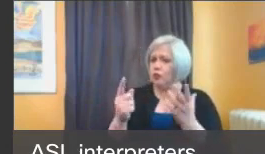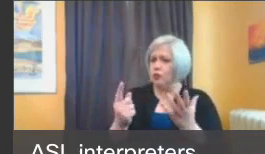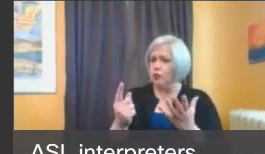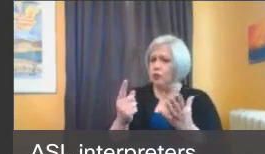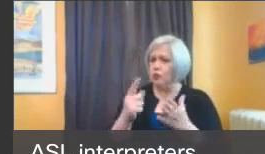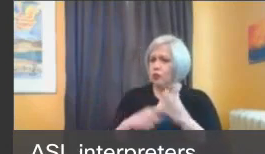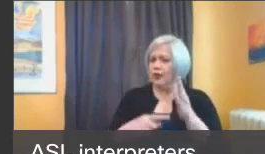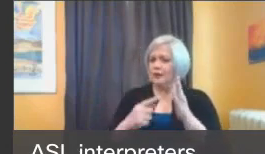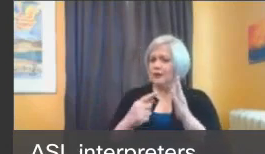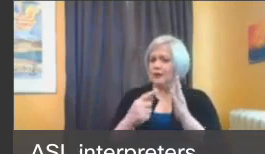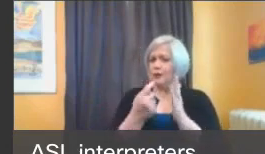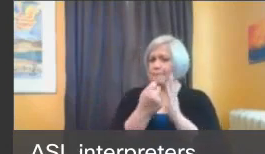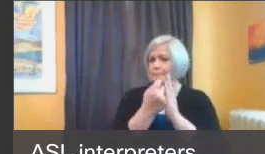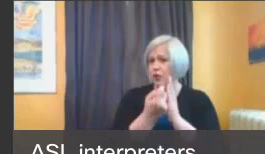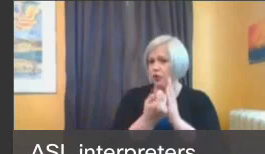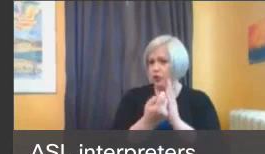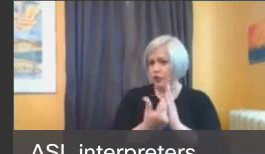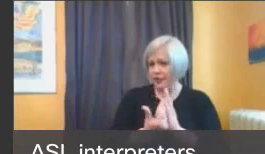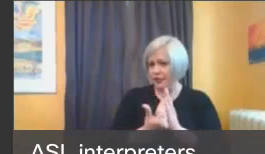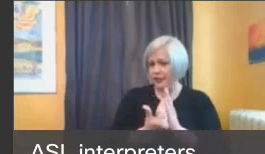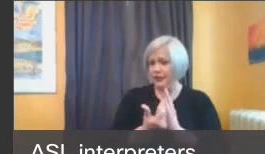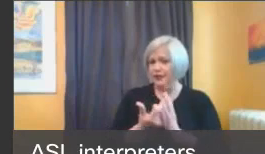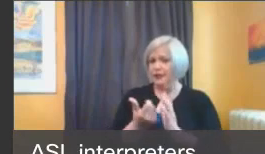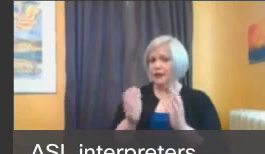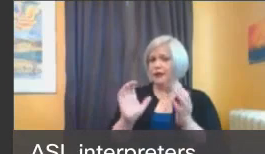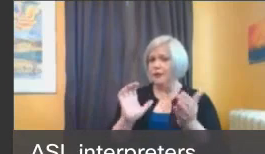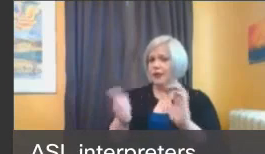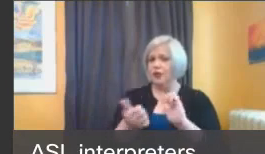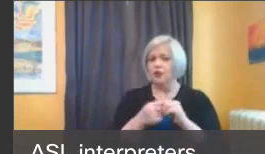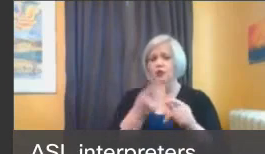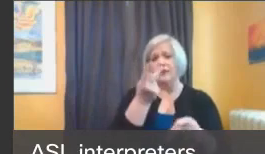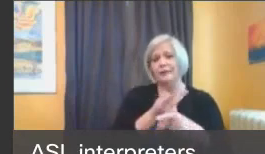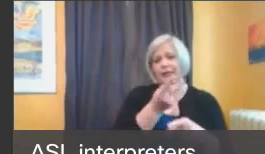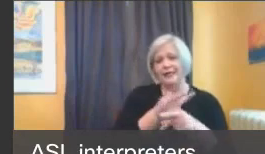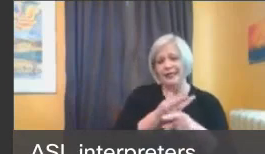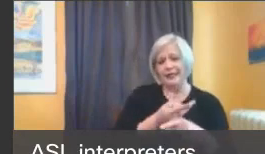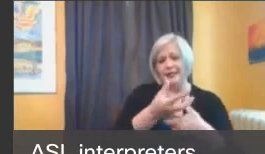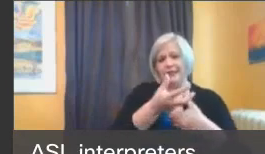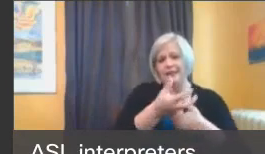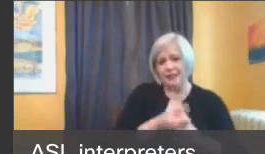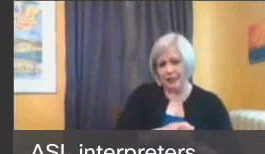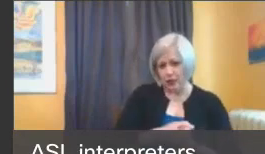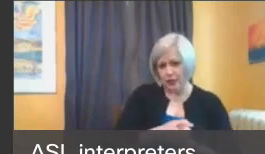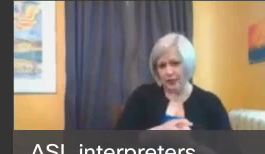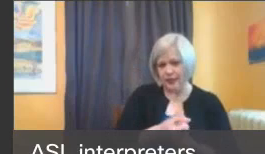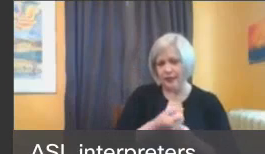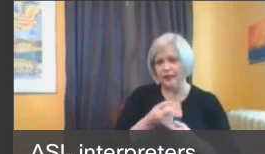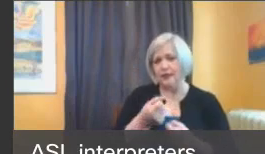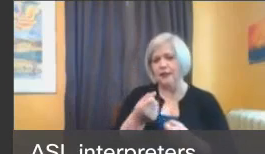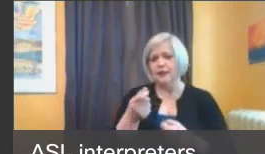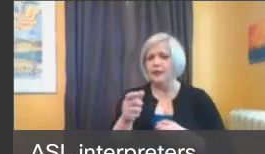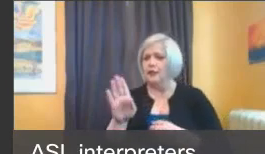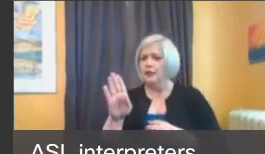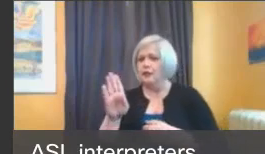as opposed to maintaining the integrity of voting rolls? Well, what conduct does Broward